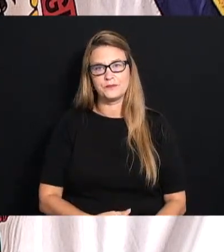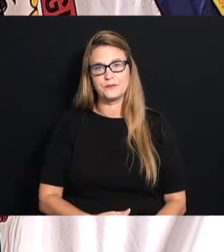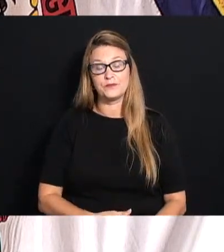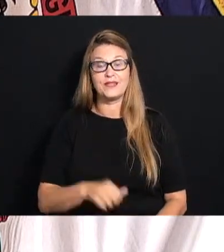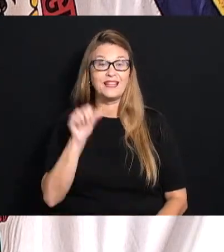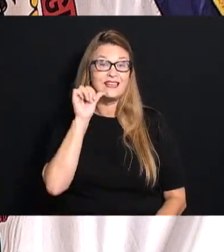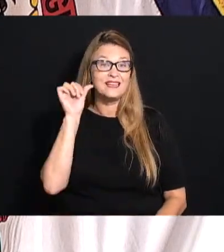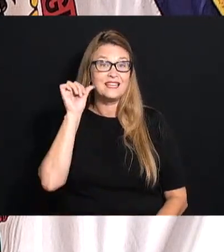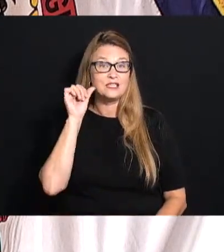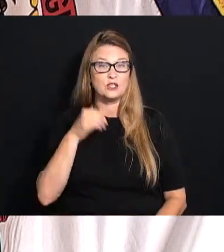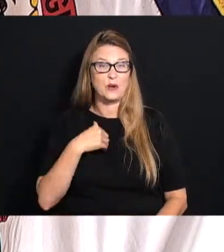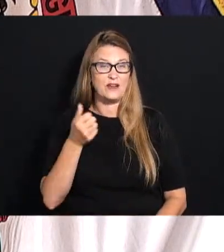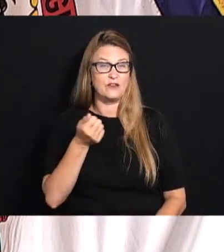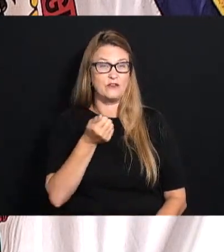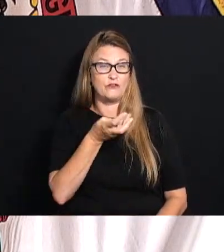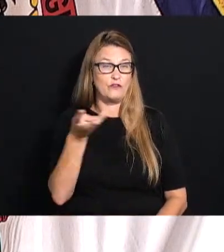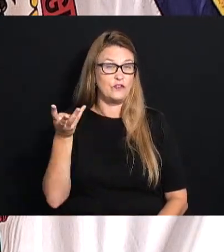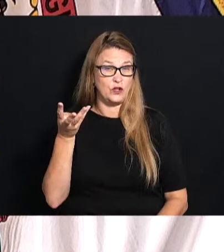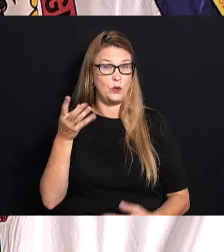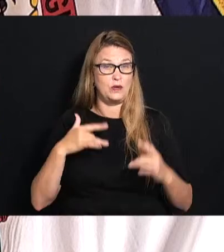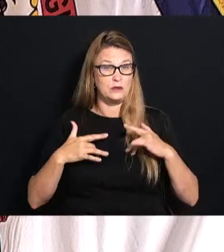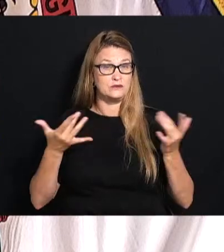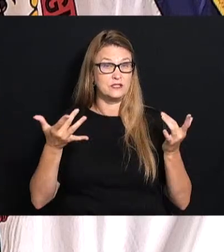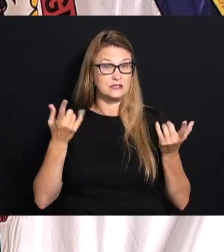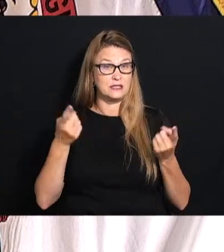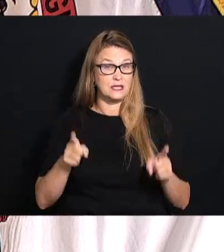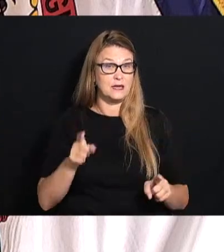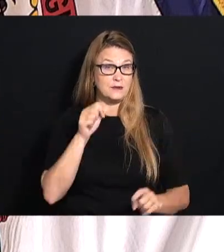Yesterday we did a couple, 2 or 3 different things, and